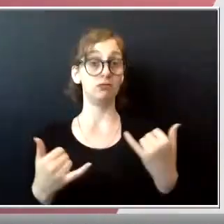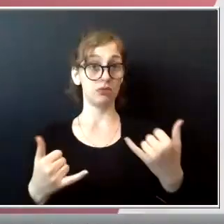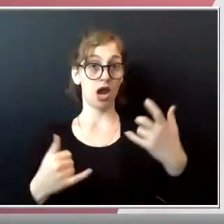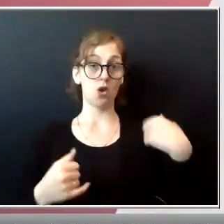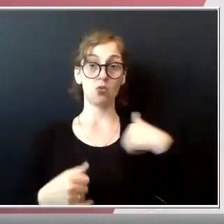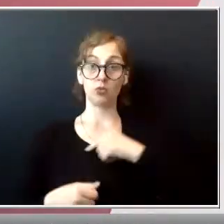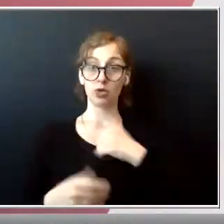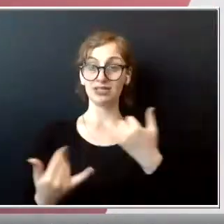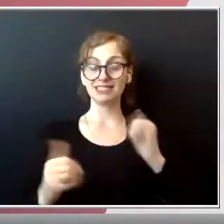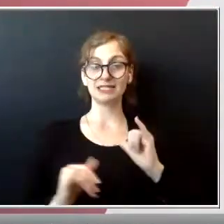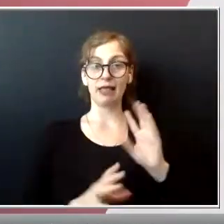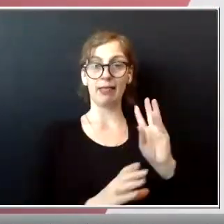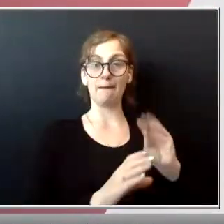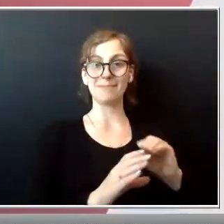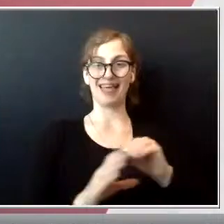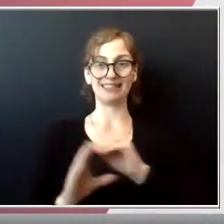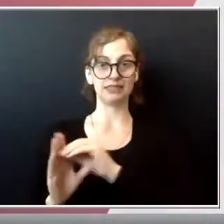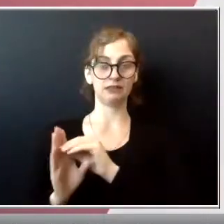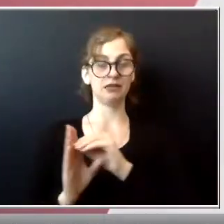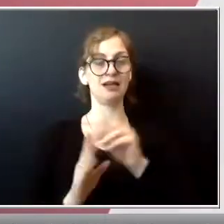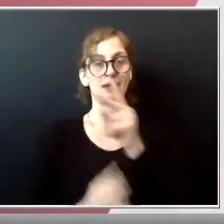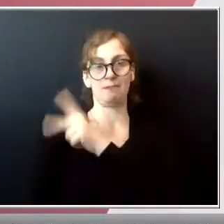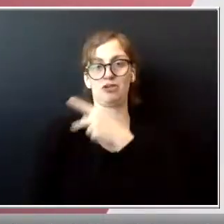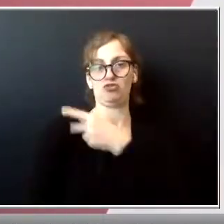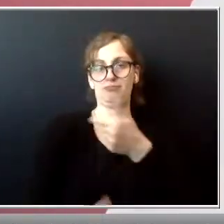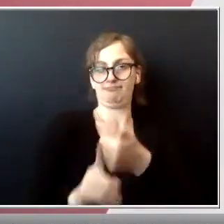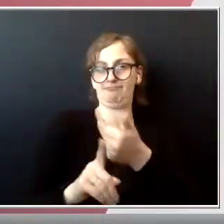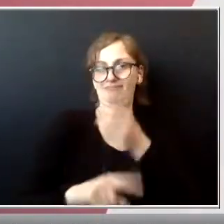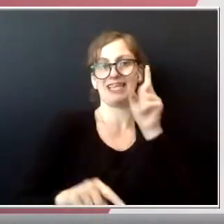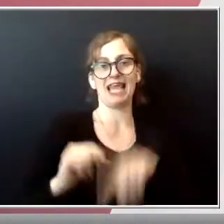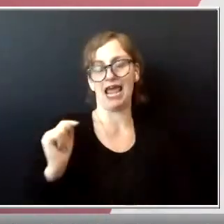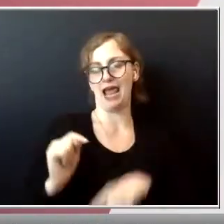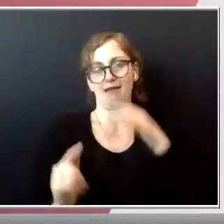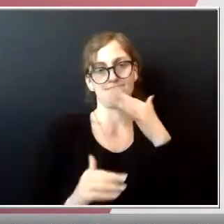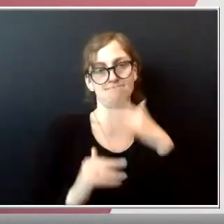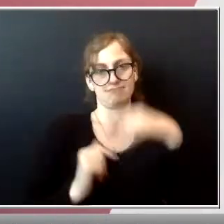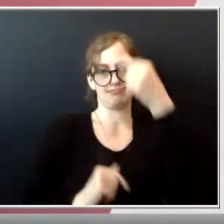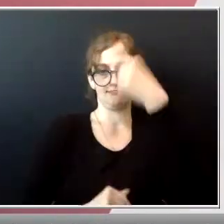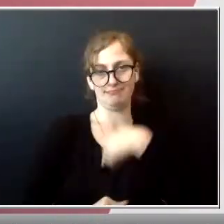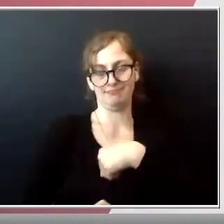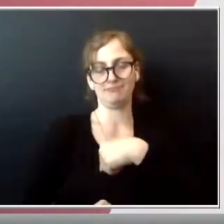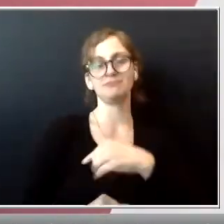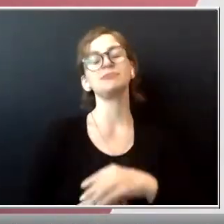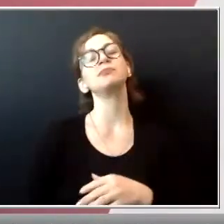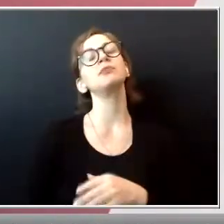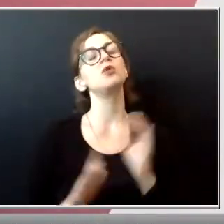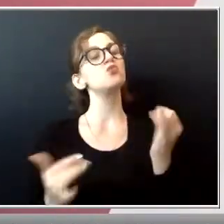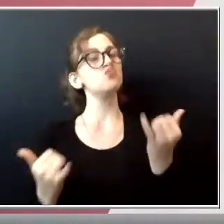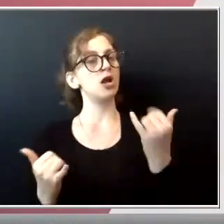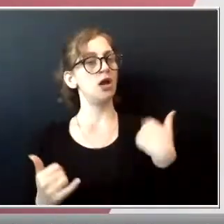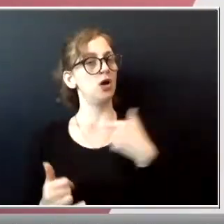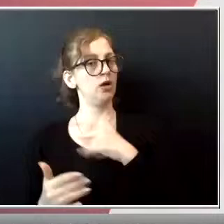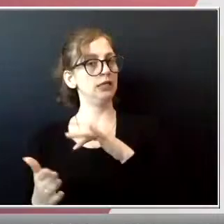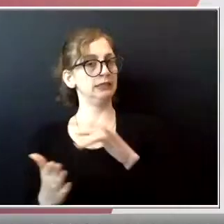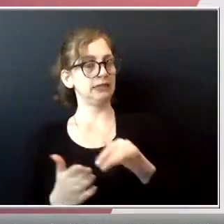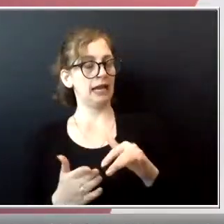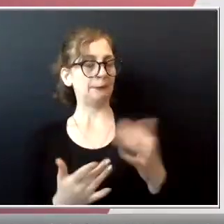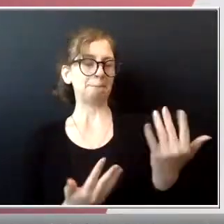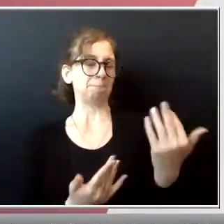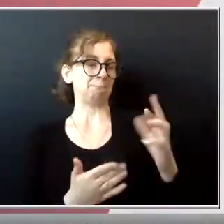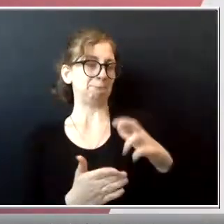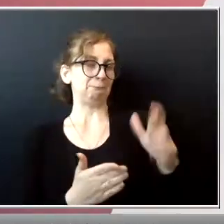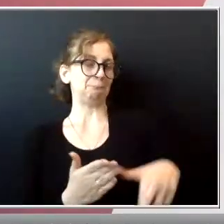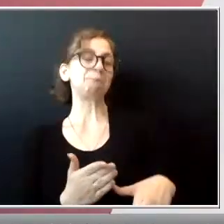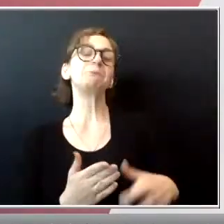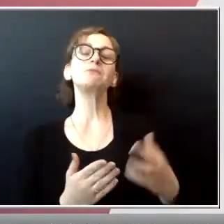take blood thinners. So there needs to be a rationale to do that. We are doing studies right now, and we are awaiting the results of them, where it may be